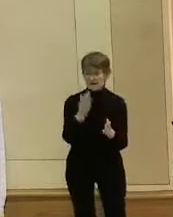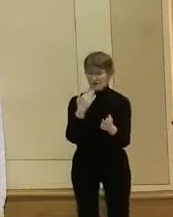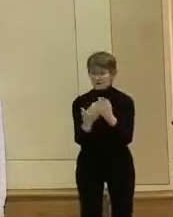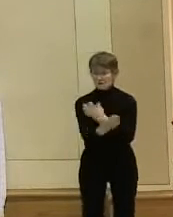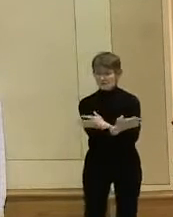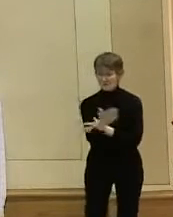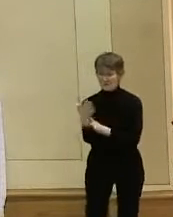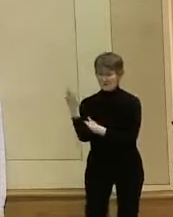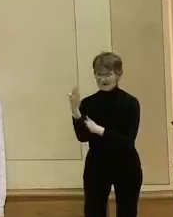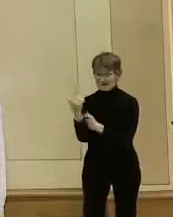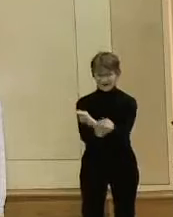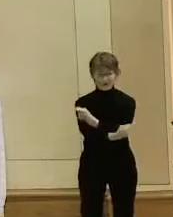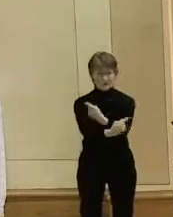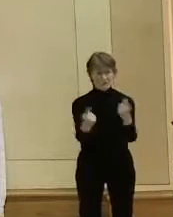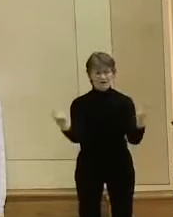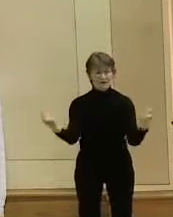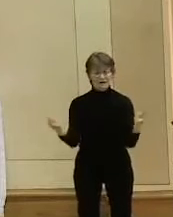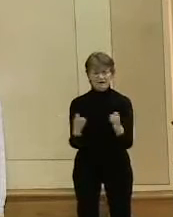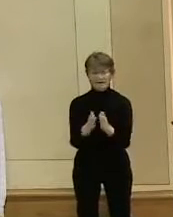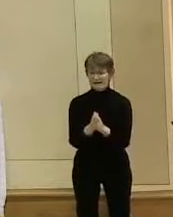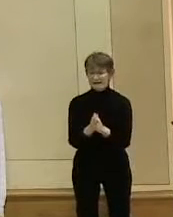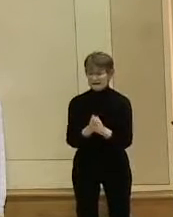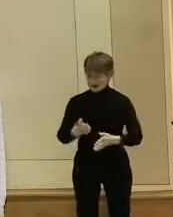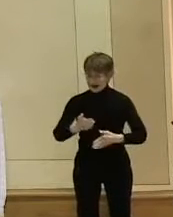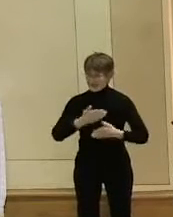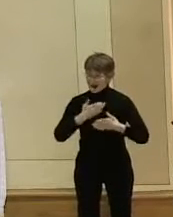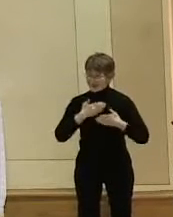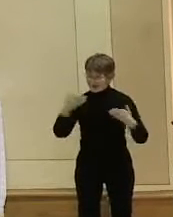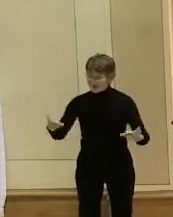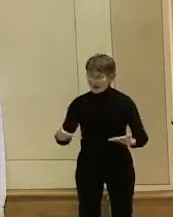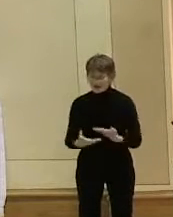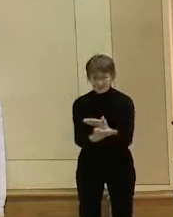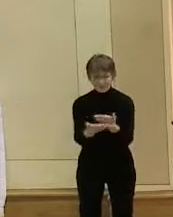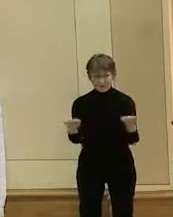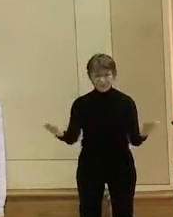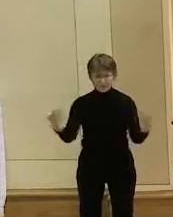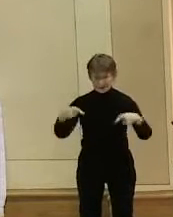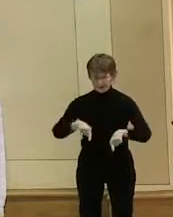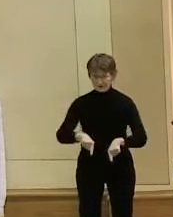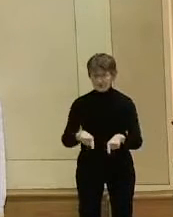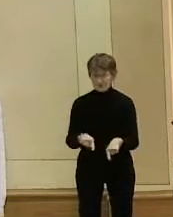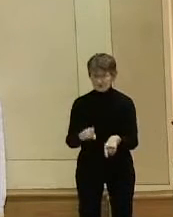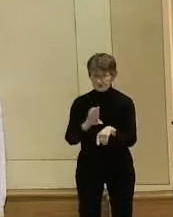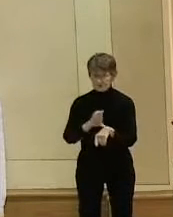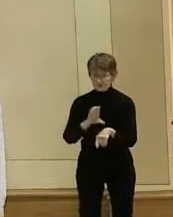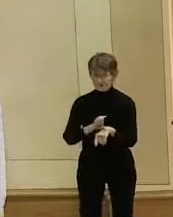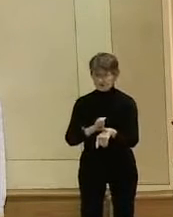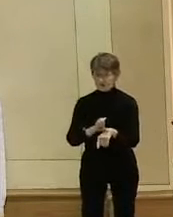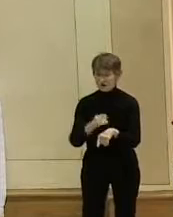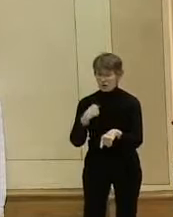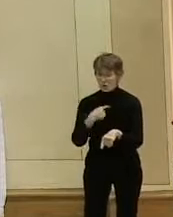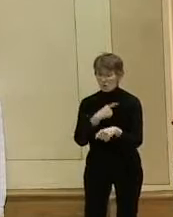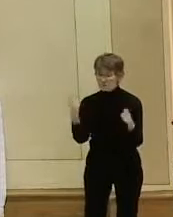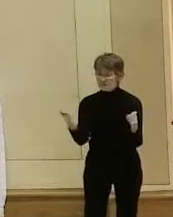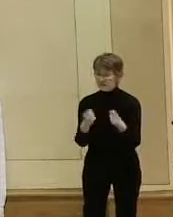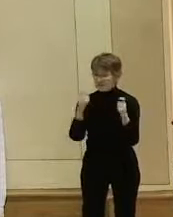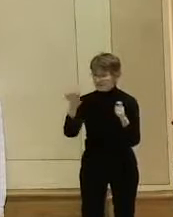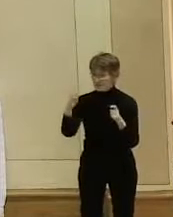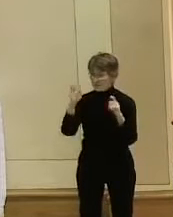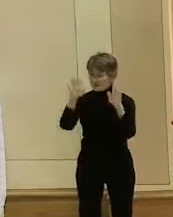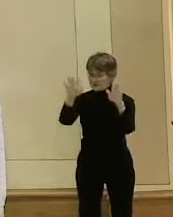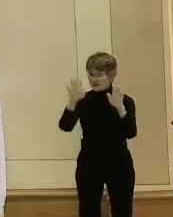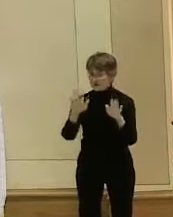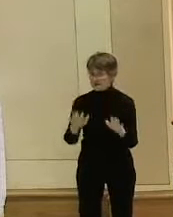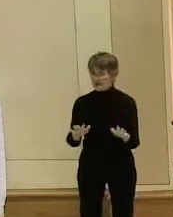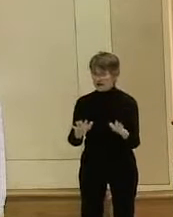Good morning, everyone. We are happy to welcome our parishioners and guests to St. Joseph's as we celebrate the fourth